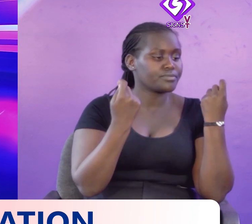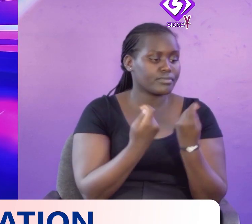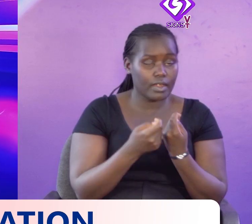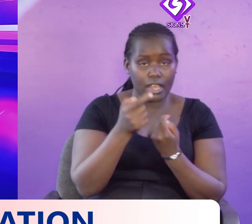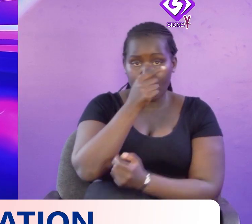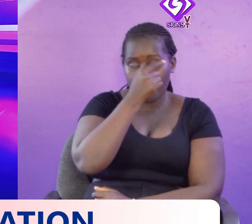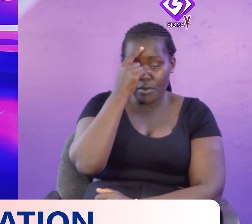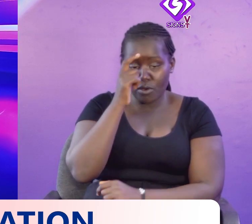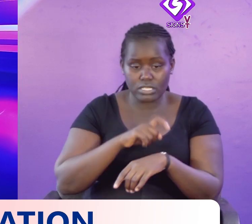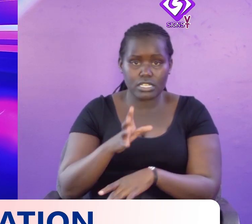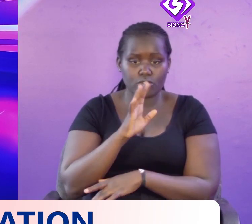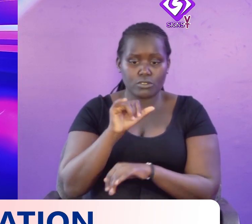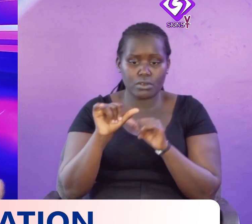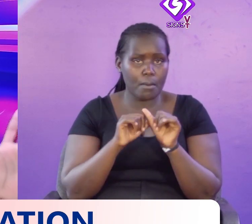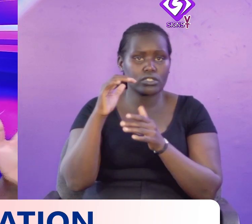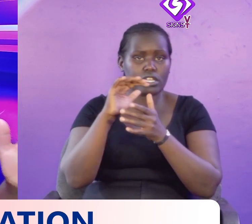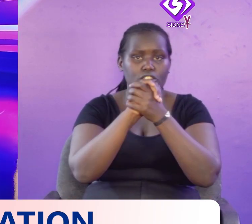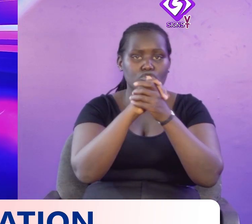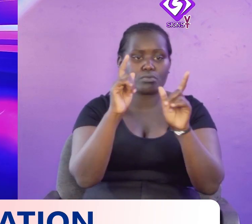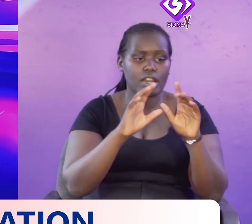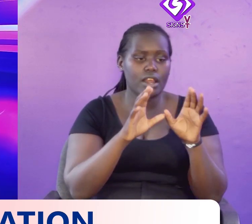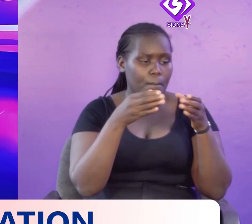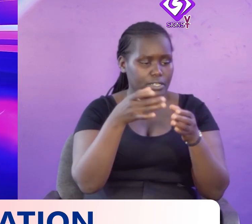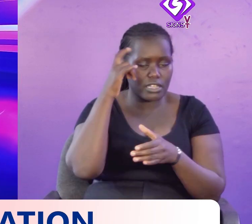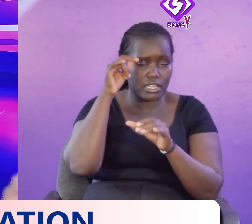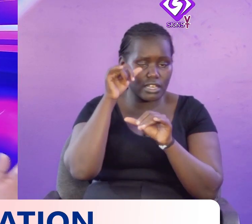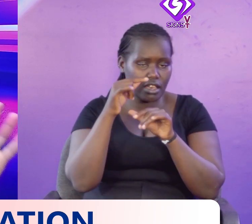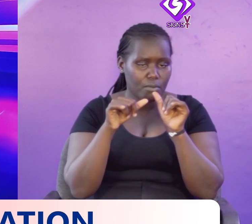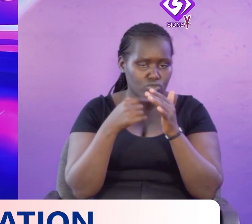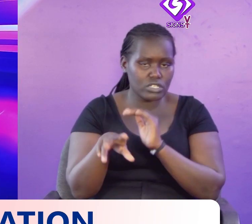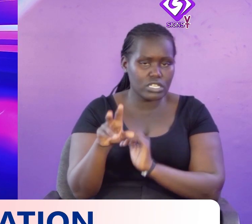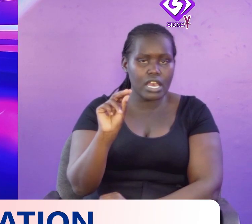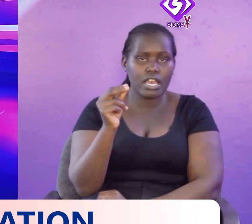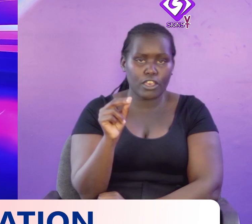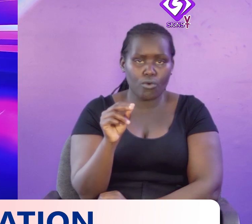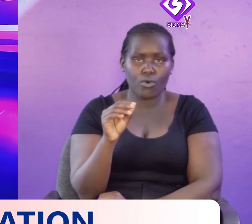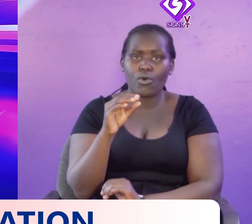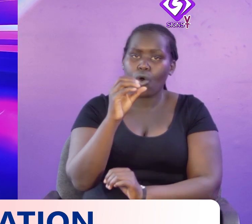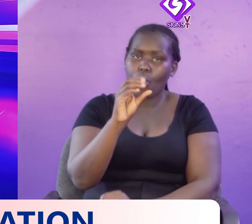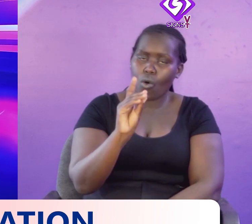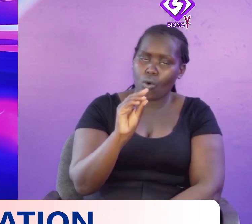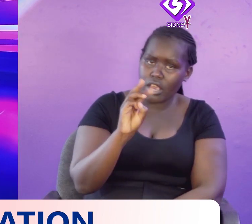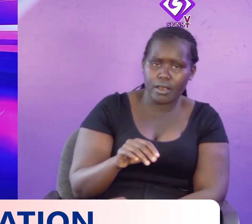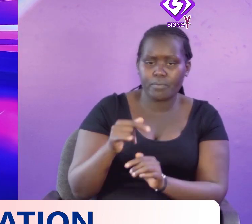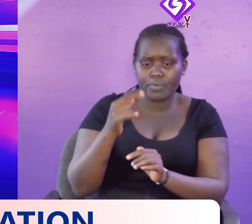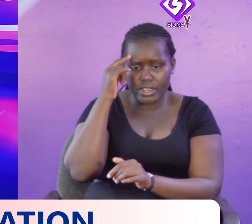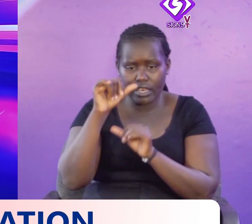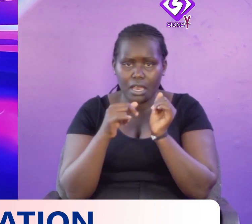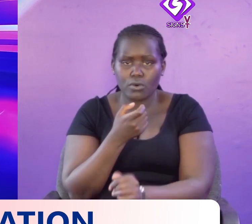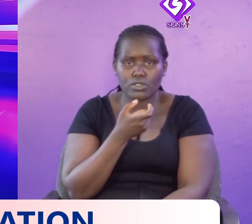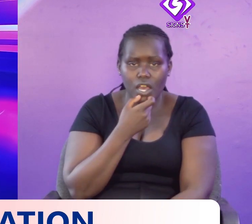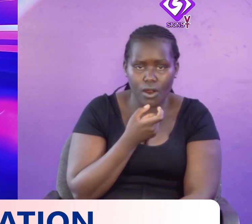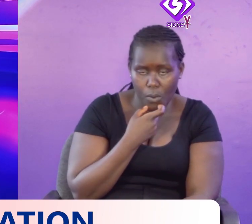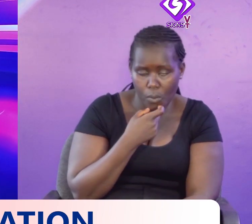you talk of a Jubilee party, you are thinking of Kikuyu. When you're talking of ODM party, you're thinking of Luo. Yes. When you're thinking